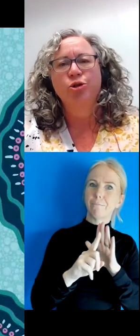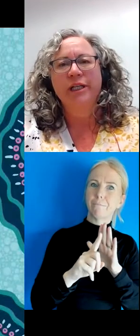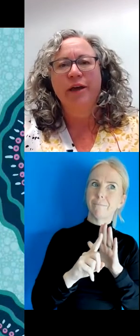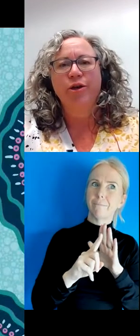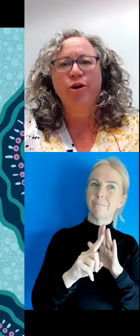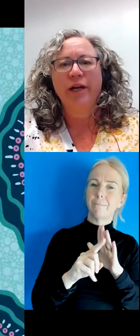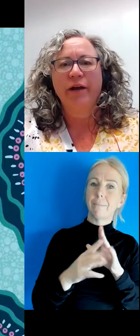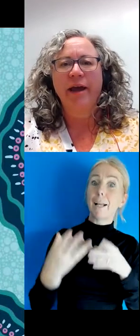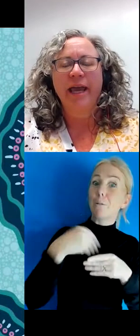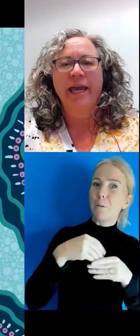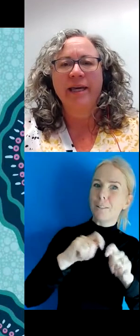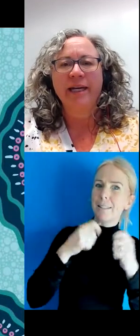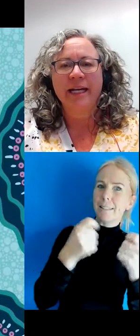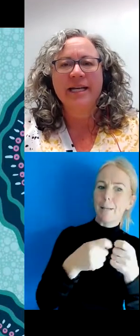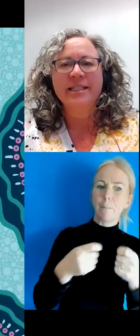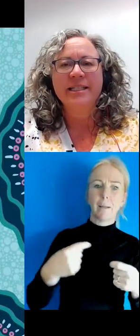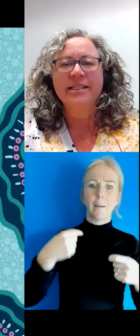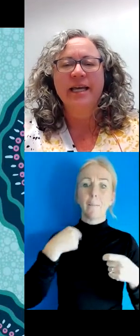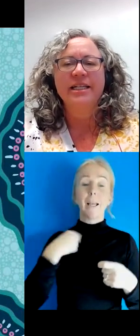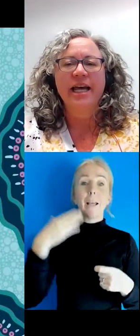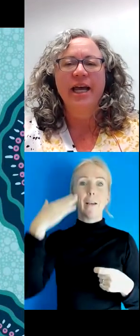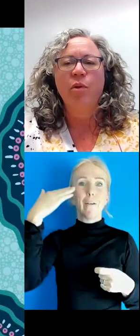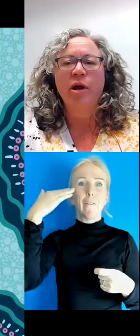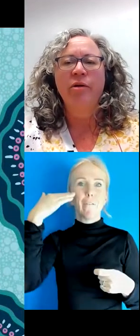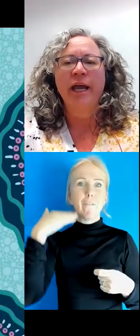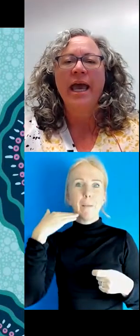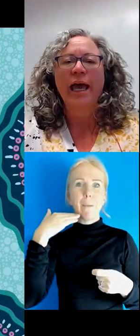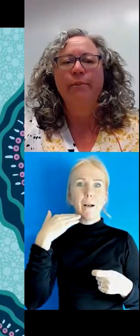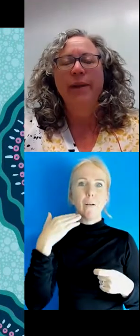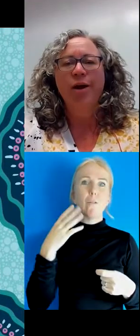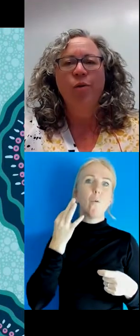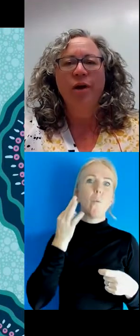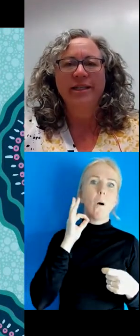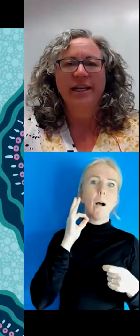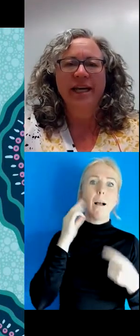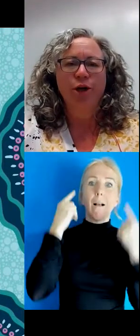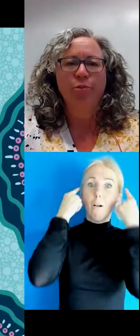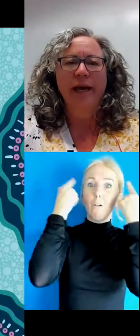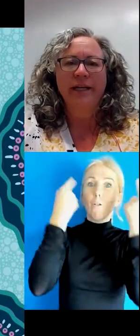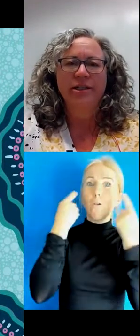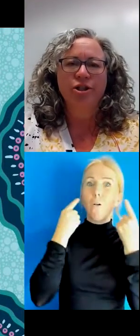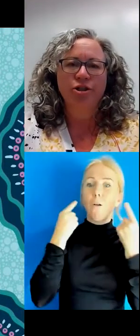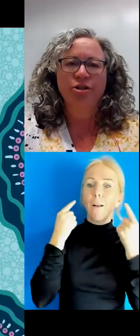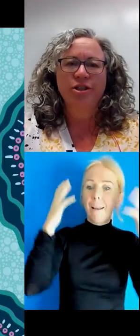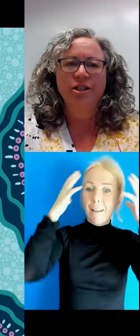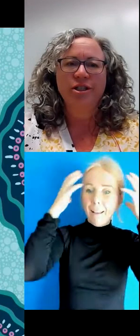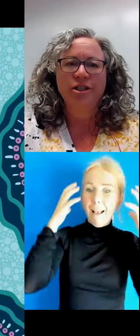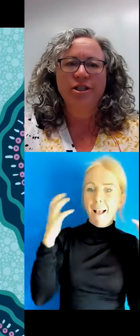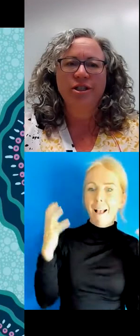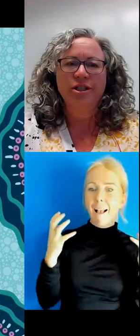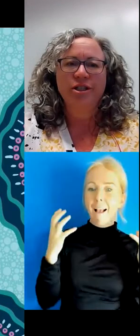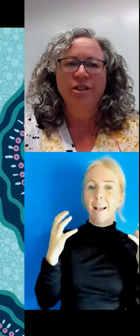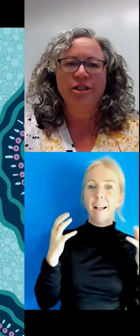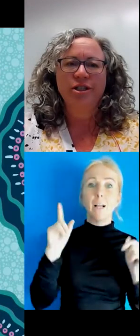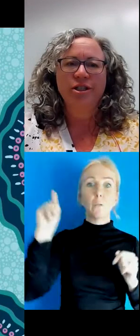with shoulder-length curly grey hair and glasses, and today I'm wearing a black, white and yellow patterned shirt.